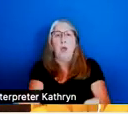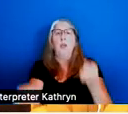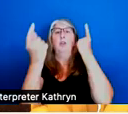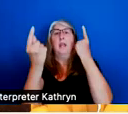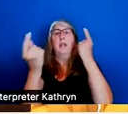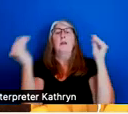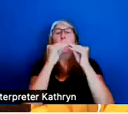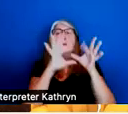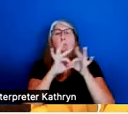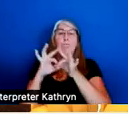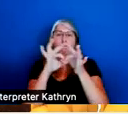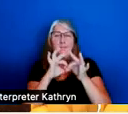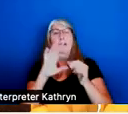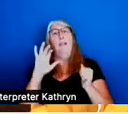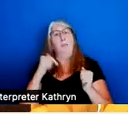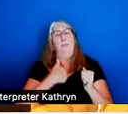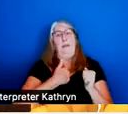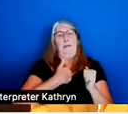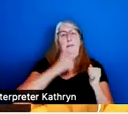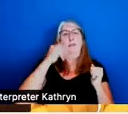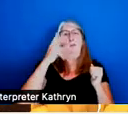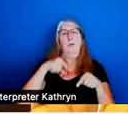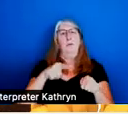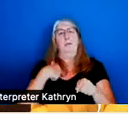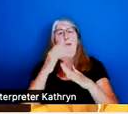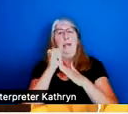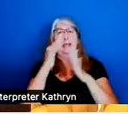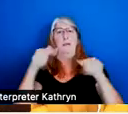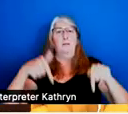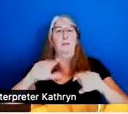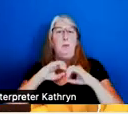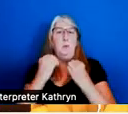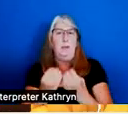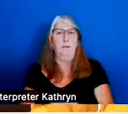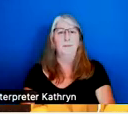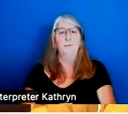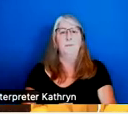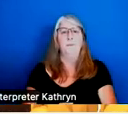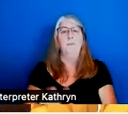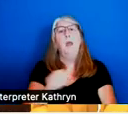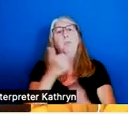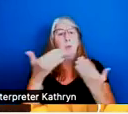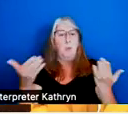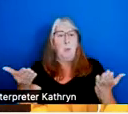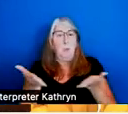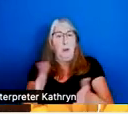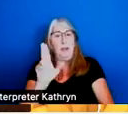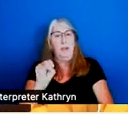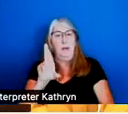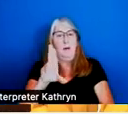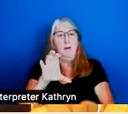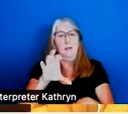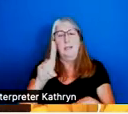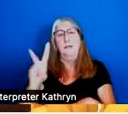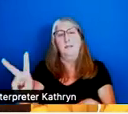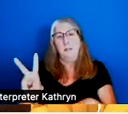alignment. That's what I've found as I lead this organization. Another way NRCDV fuels passion is